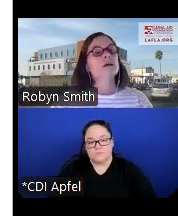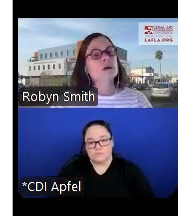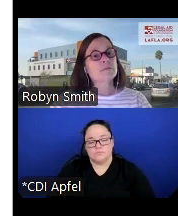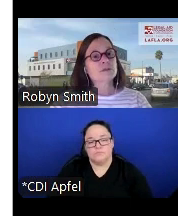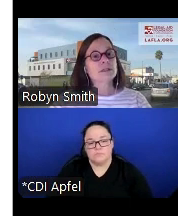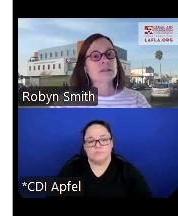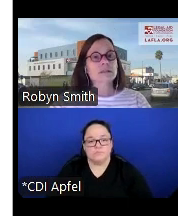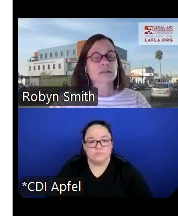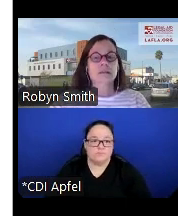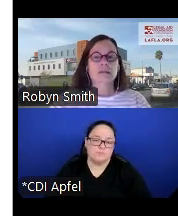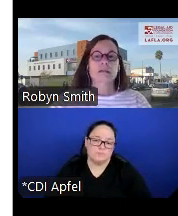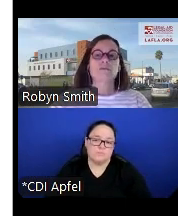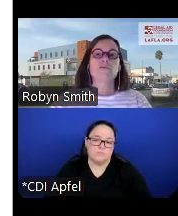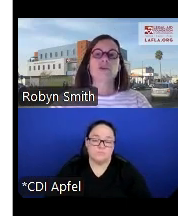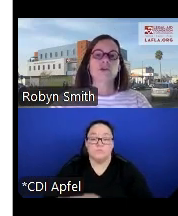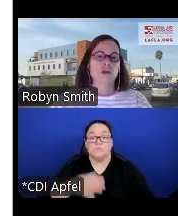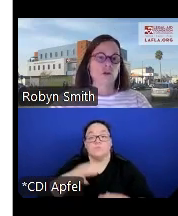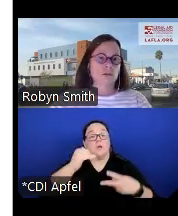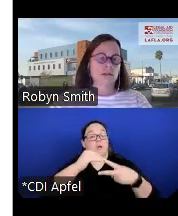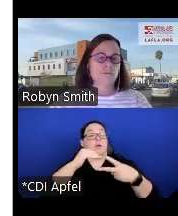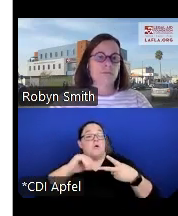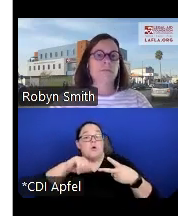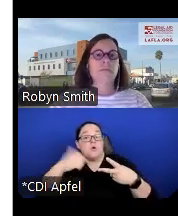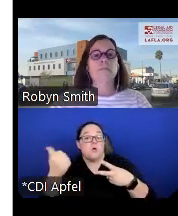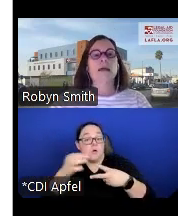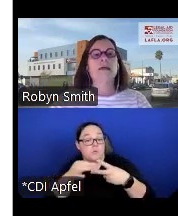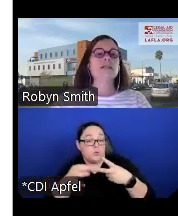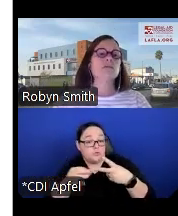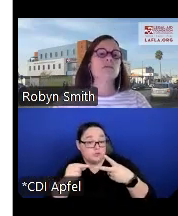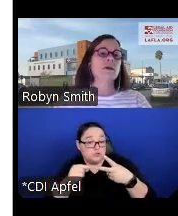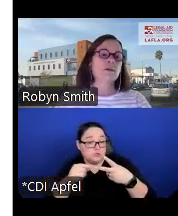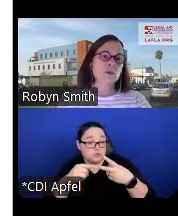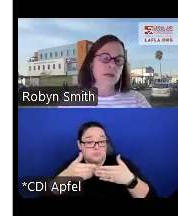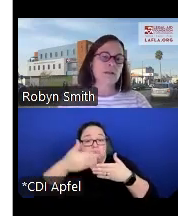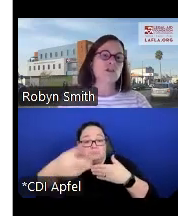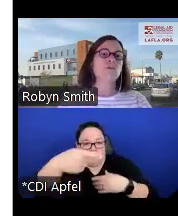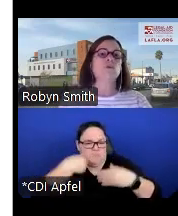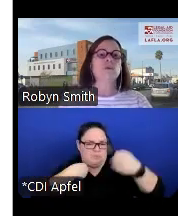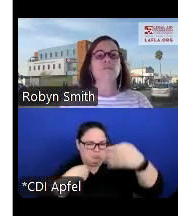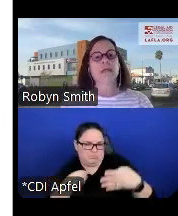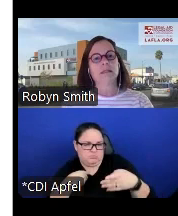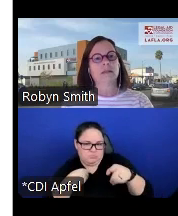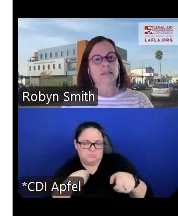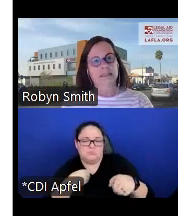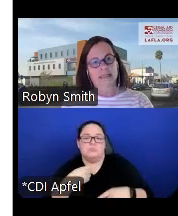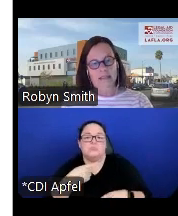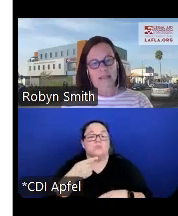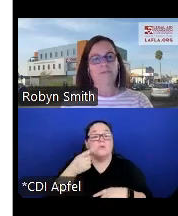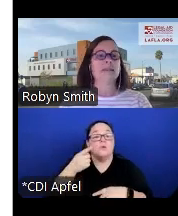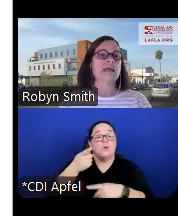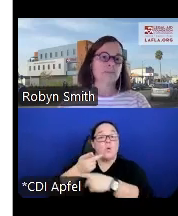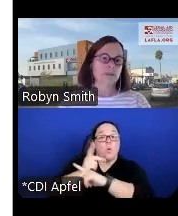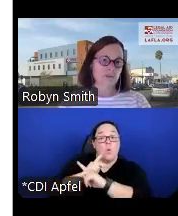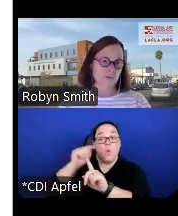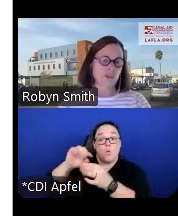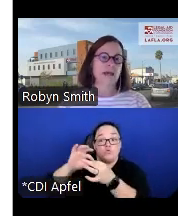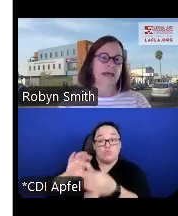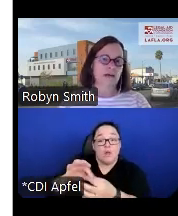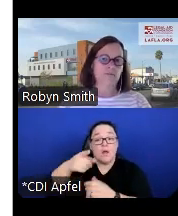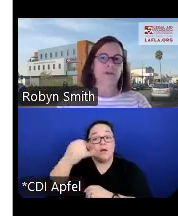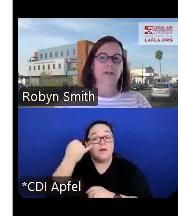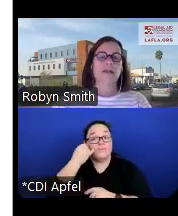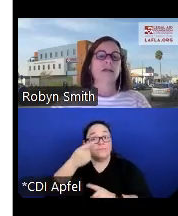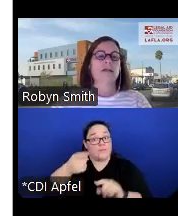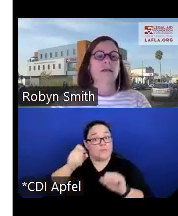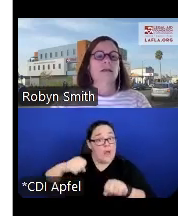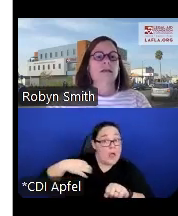Some other options for your loans, and this, whether you're eligible will depend on the status of types of loans you